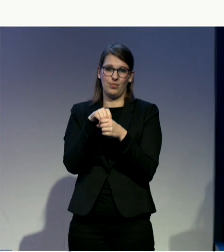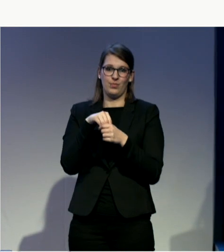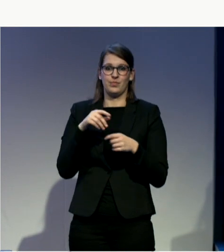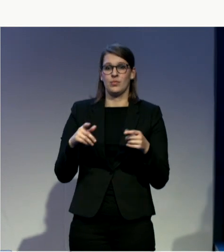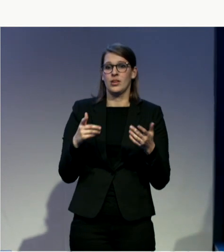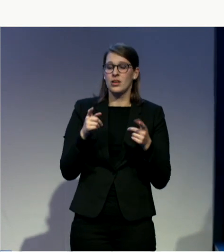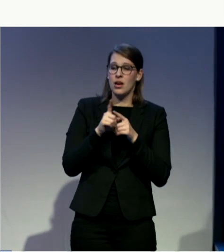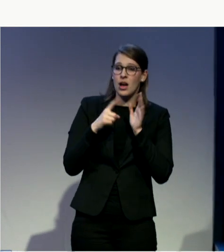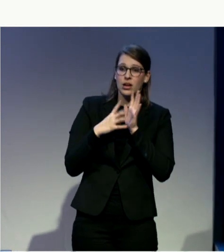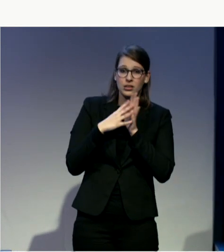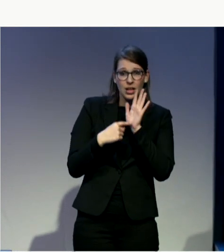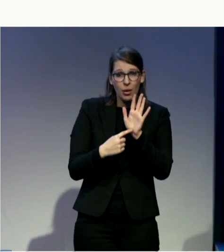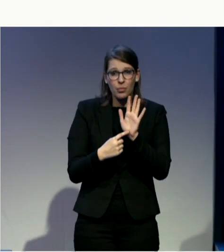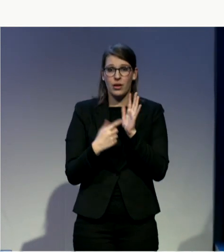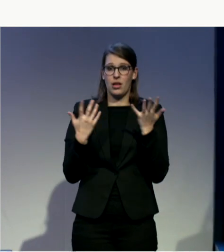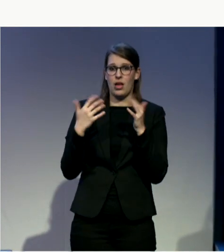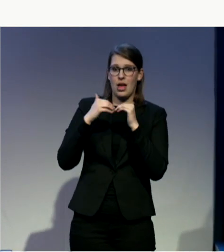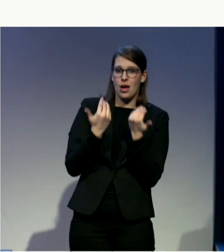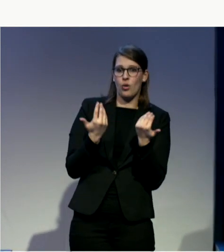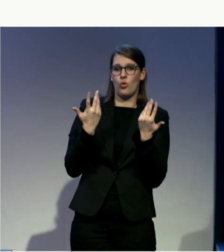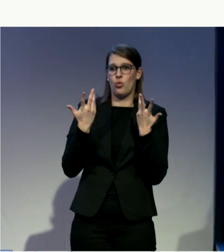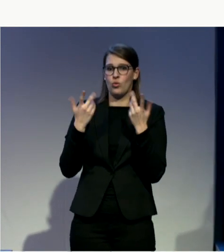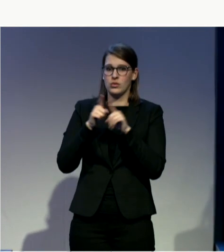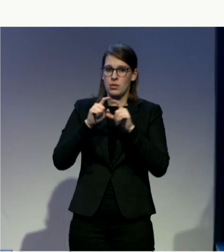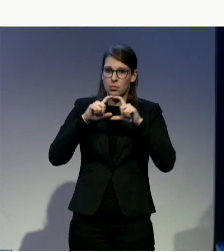their platforms when it comes to filmmaking.